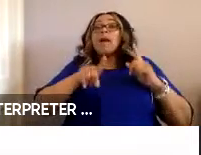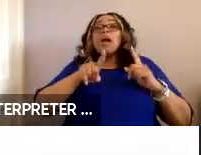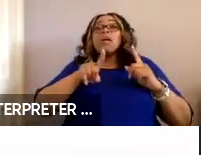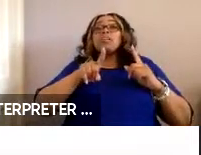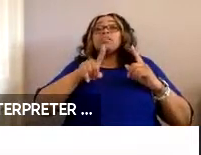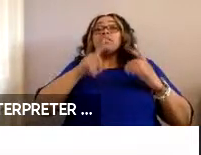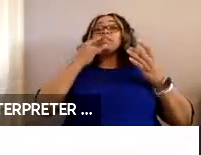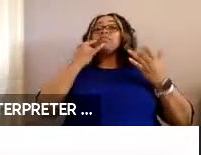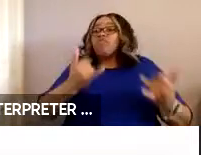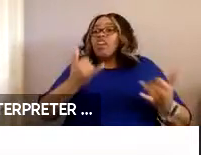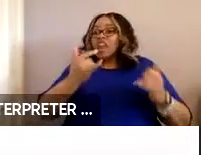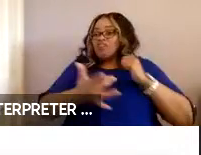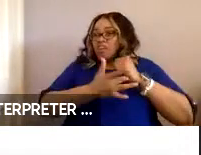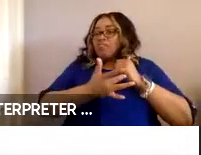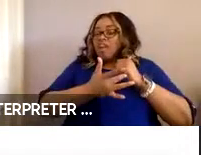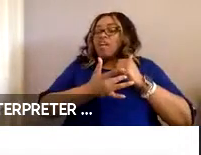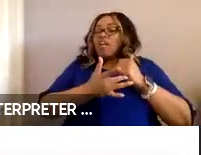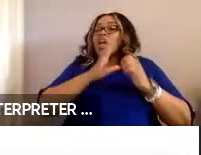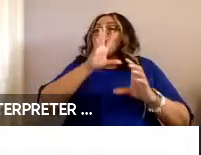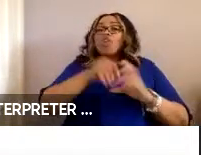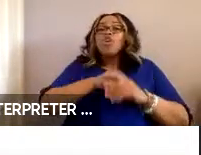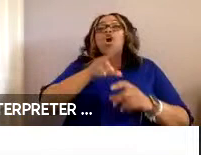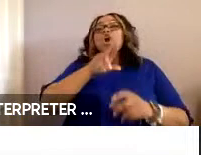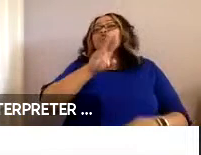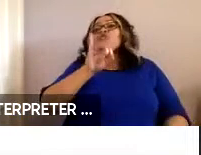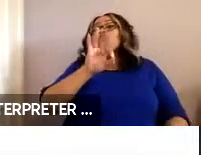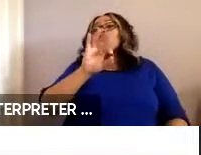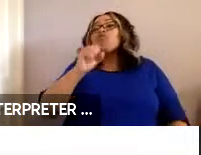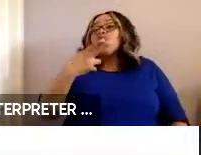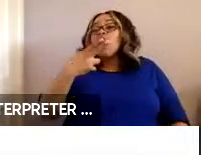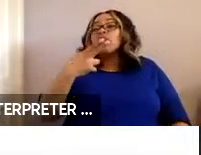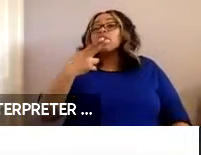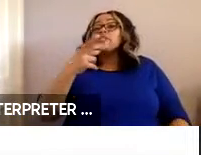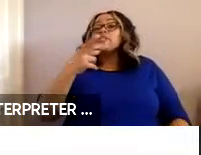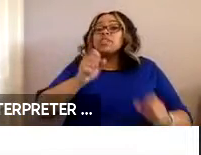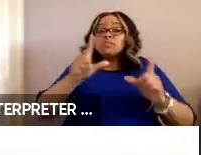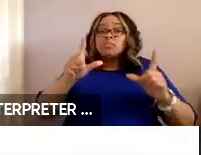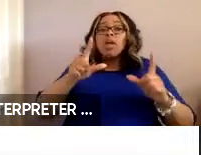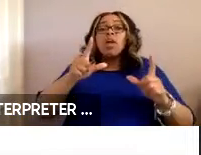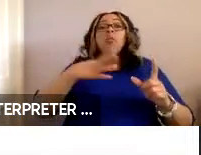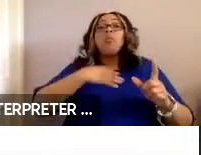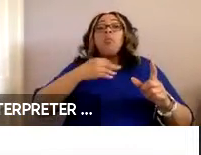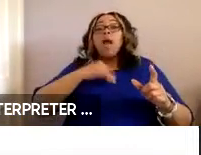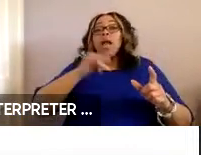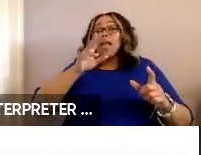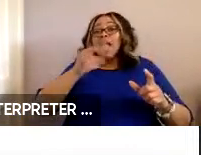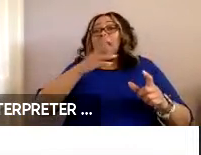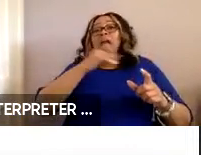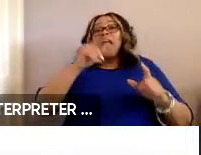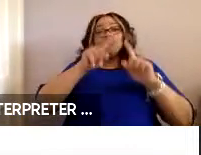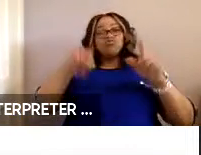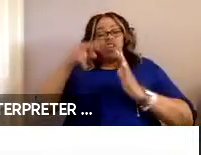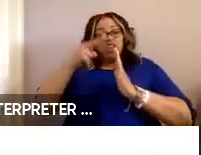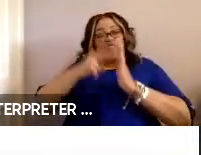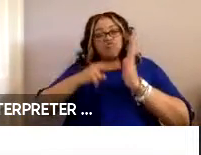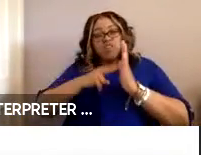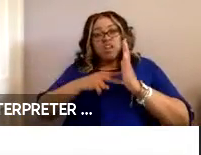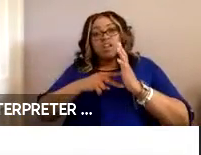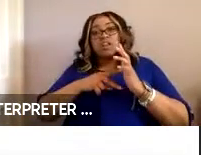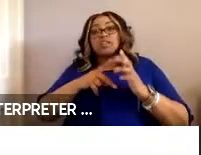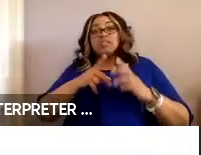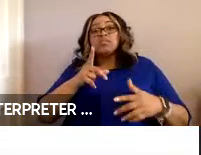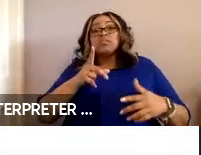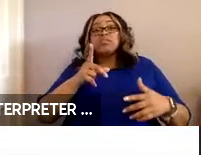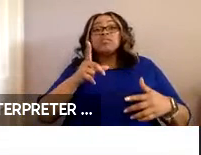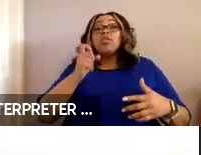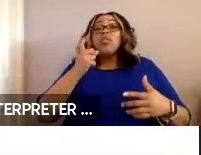assistive technologies, including refreshable braille displays, white canes, and screen readers. So in the quote on this screen,